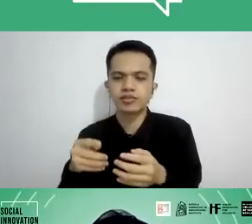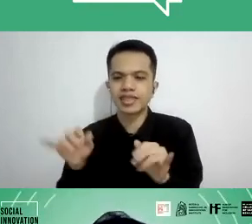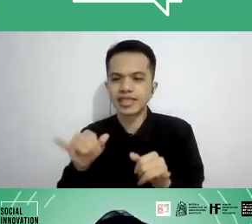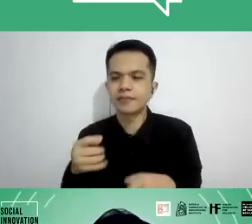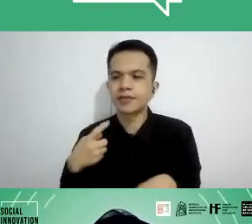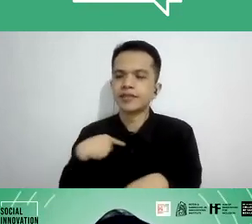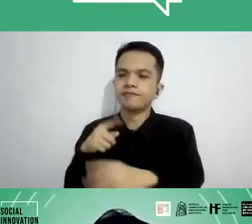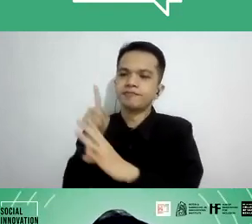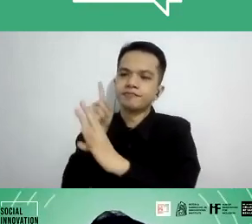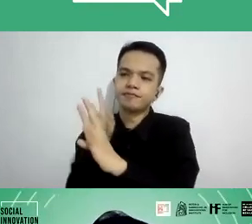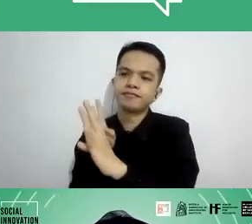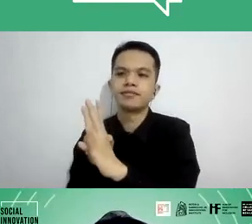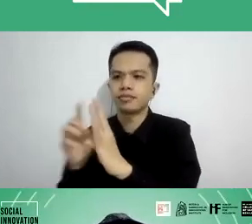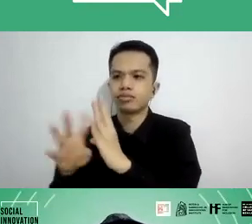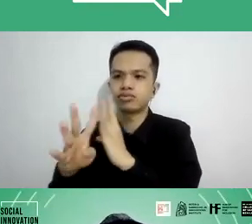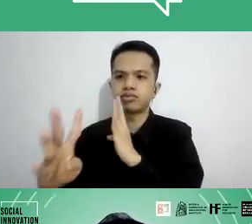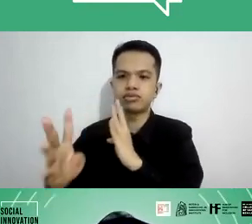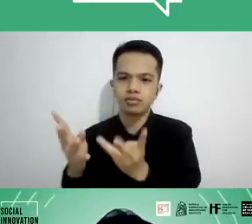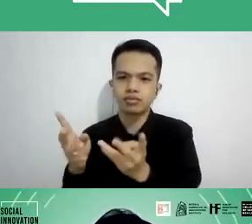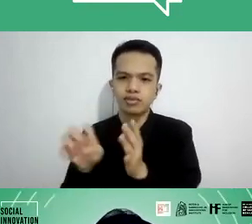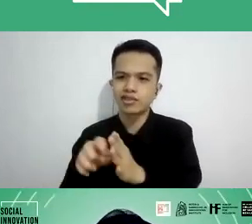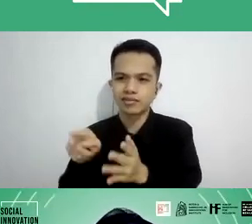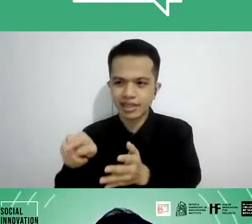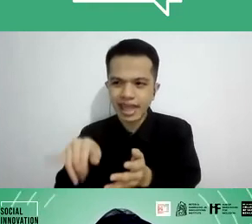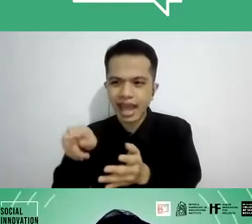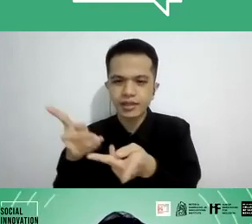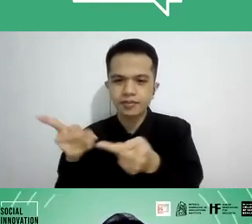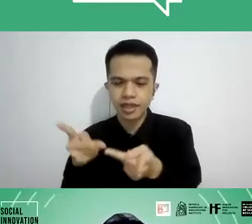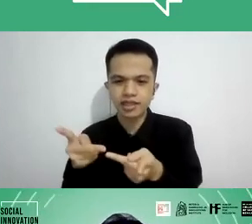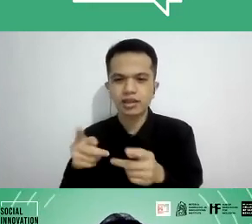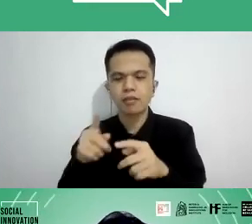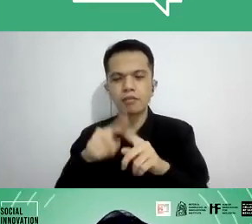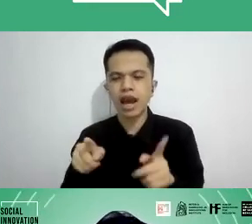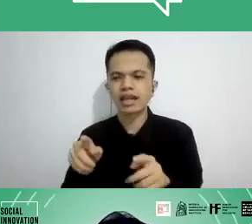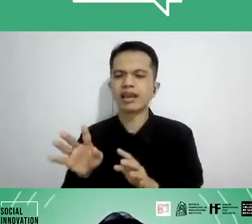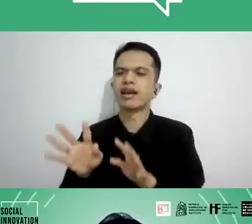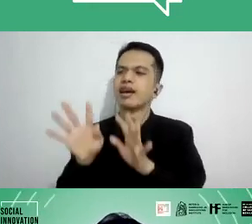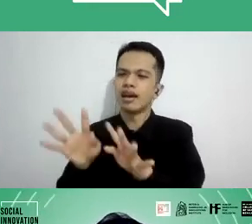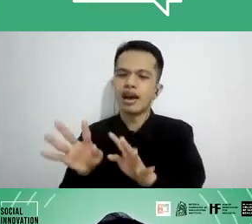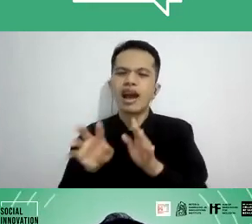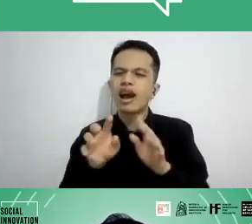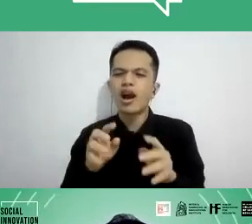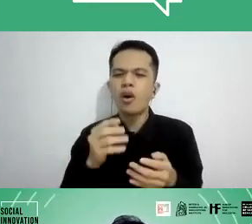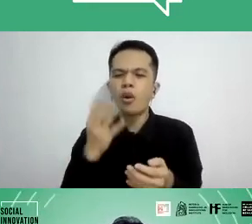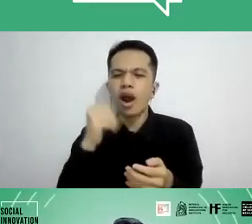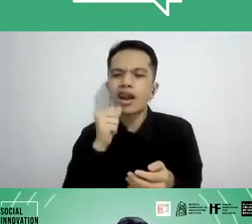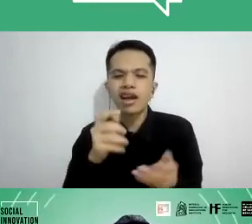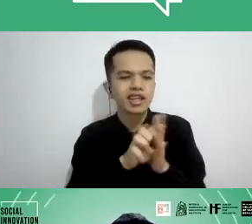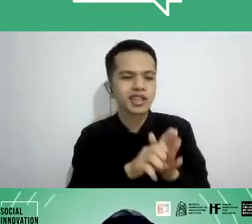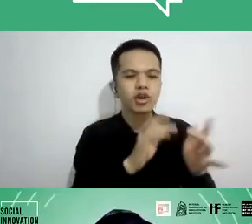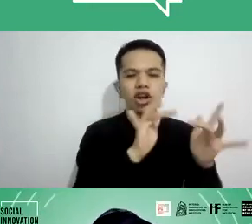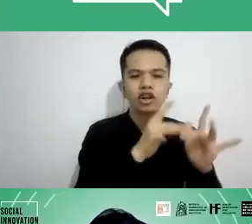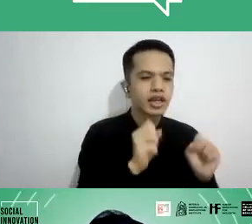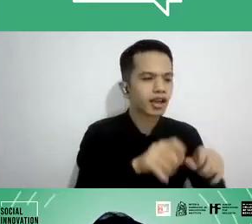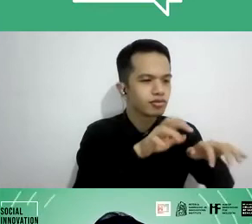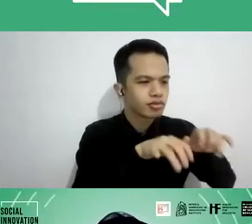and wait physically there. Imagine a place where you can apply for these things online in the convenience of the home, and you simply have to